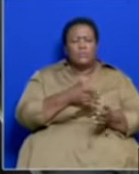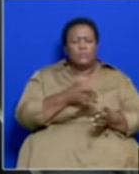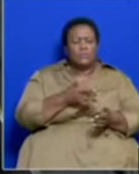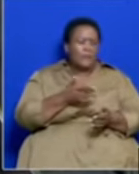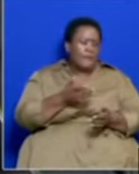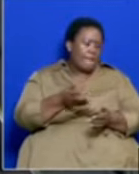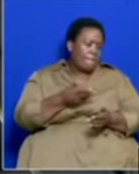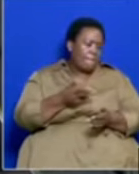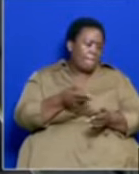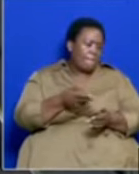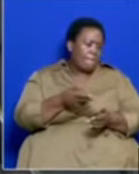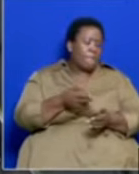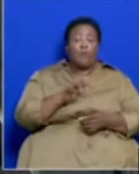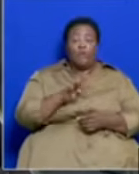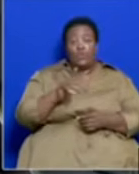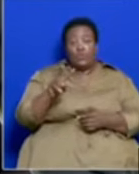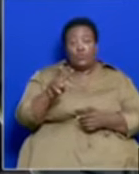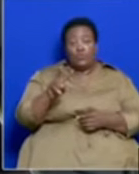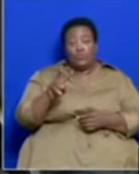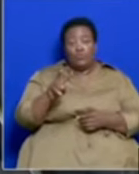42 of the annexure bundle.